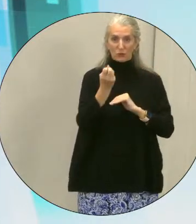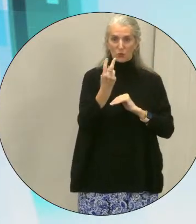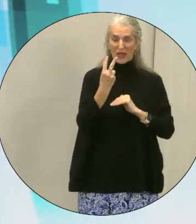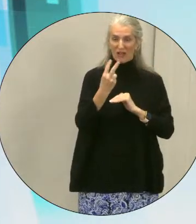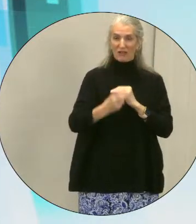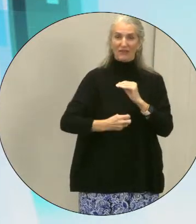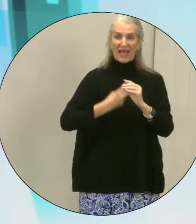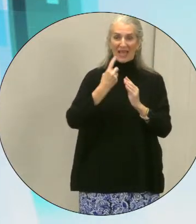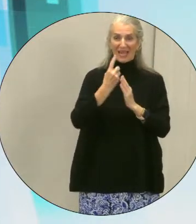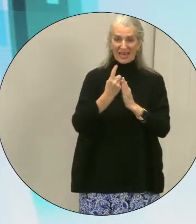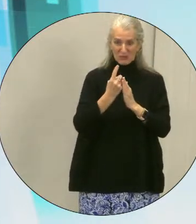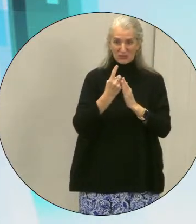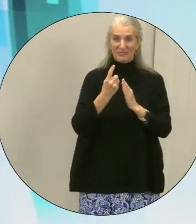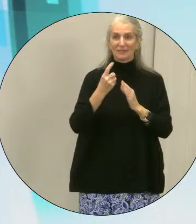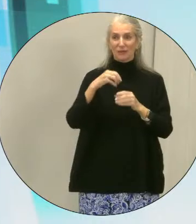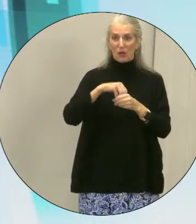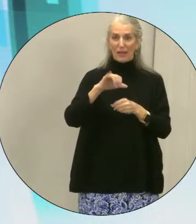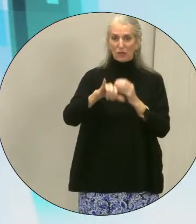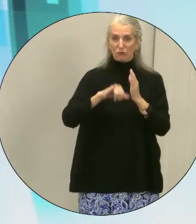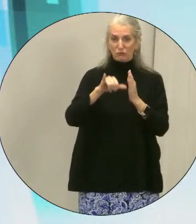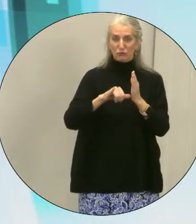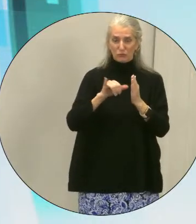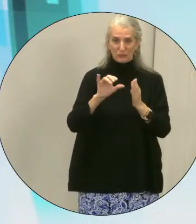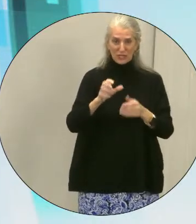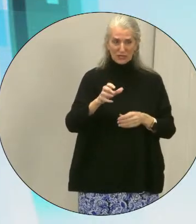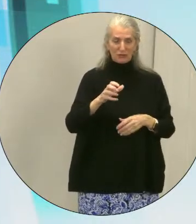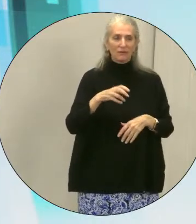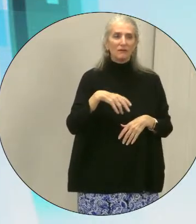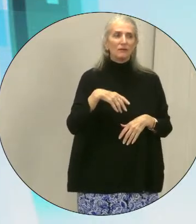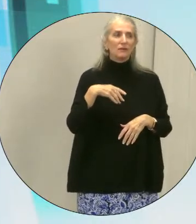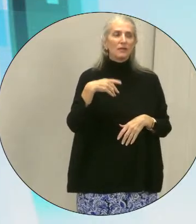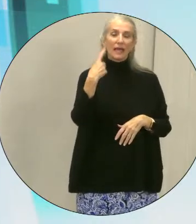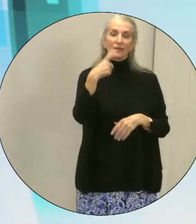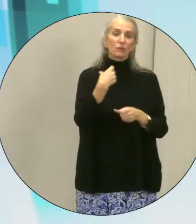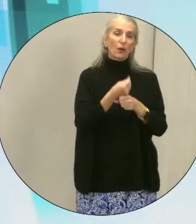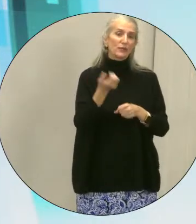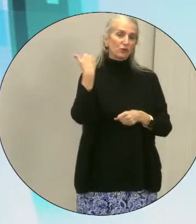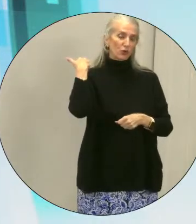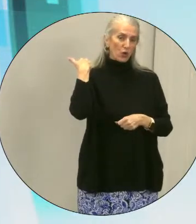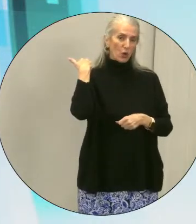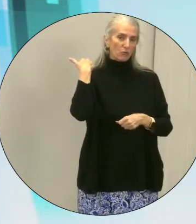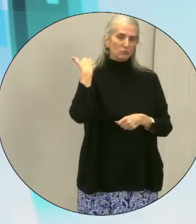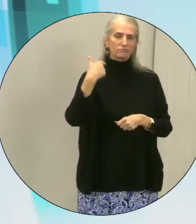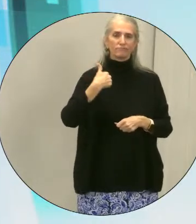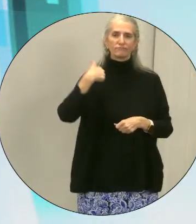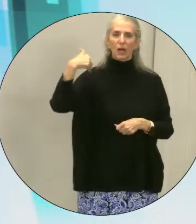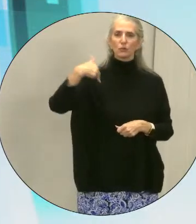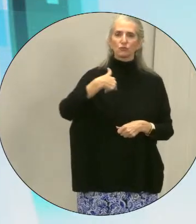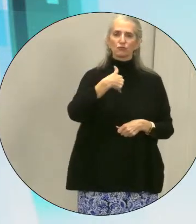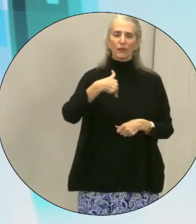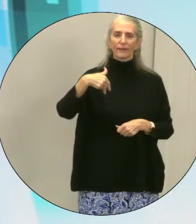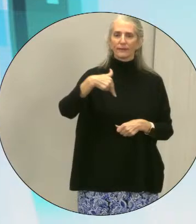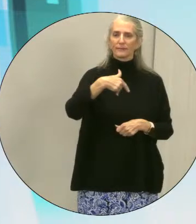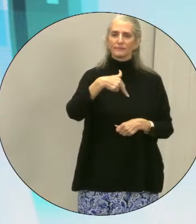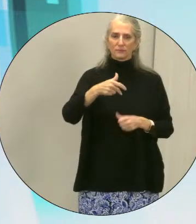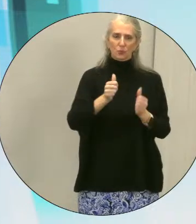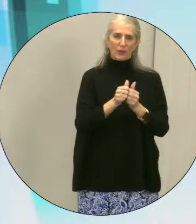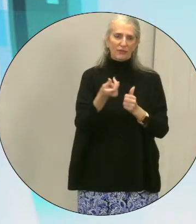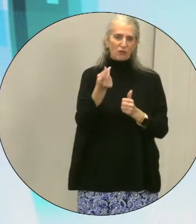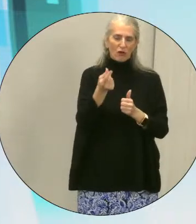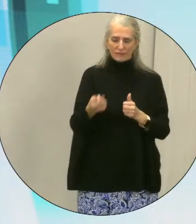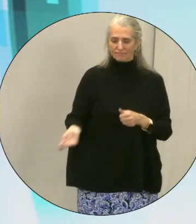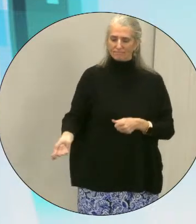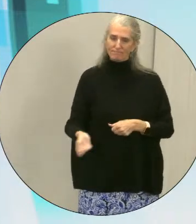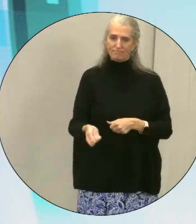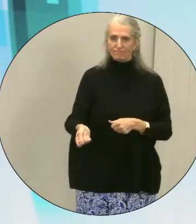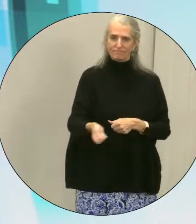channel. And then a year ago, I was strolling, walking a dog,